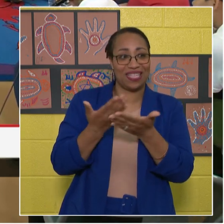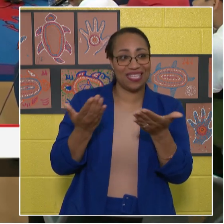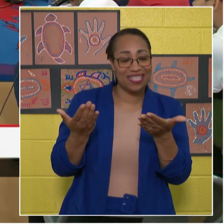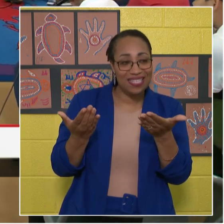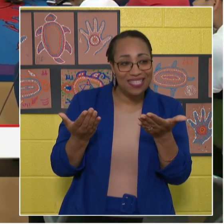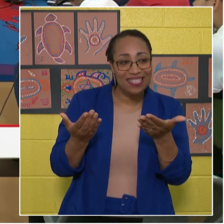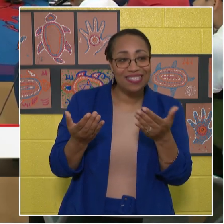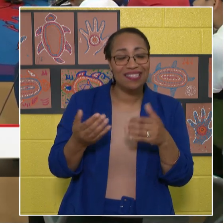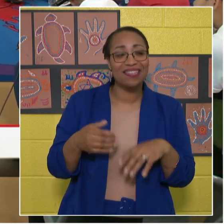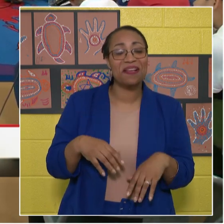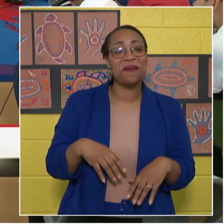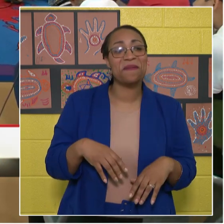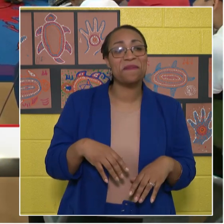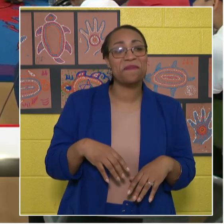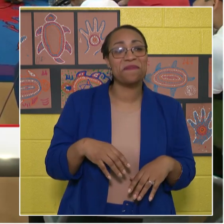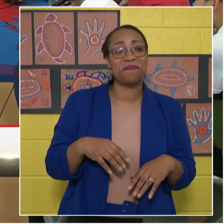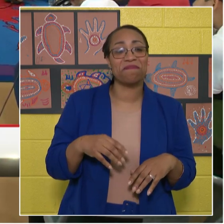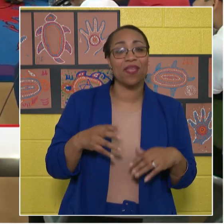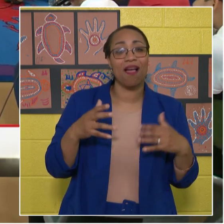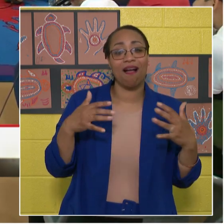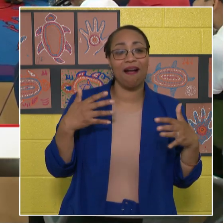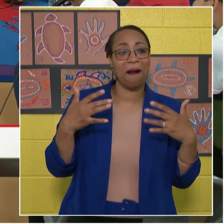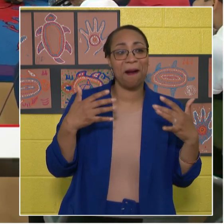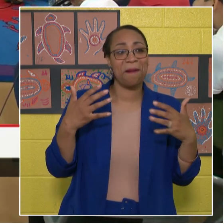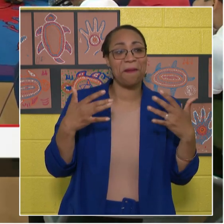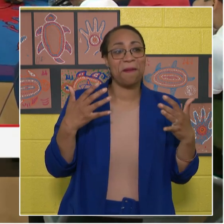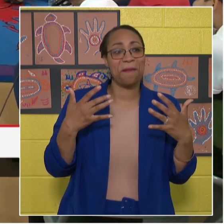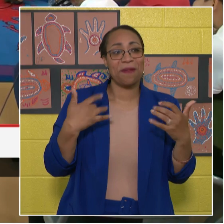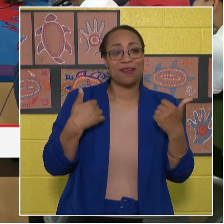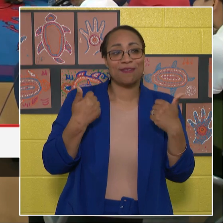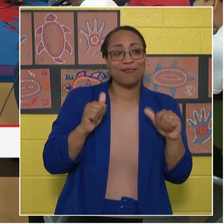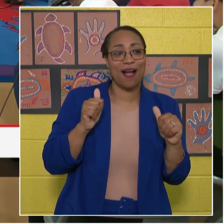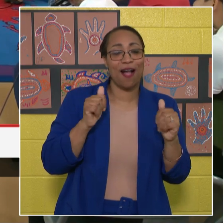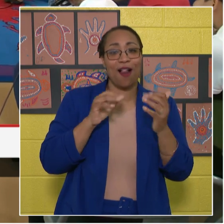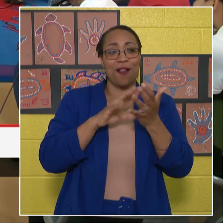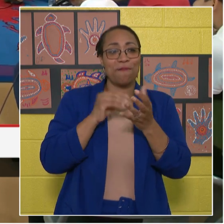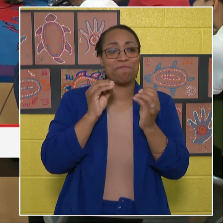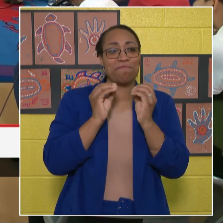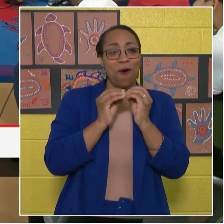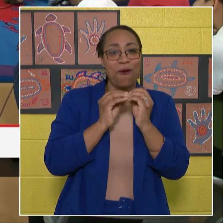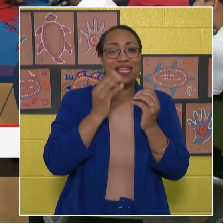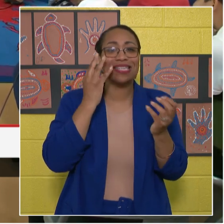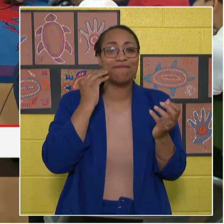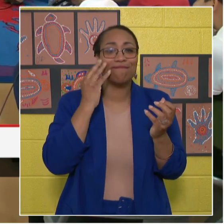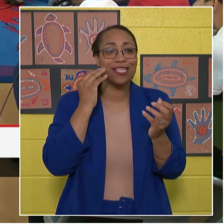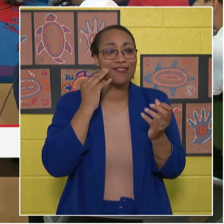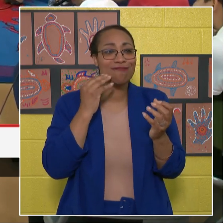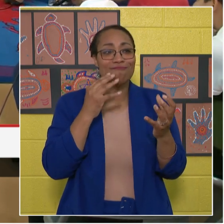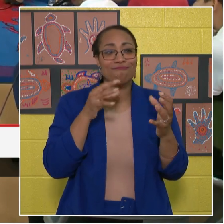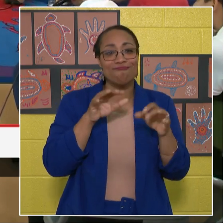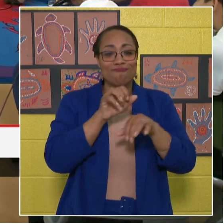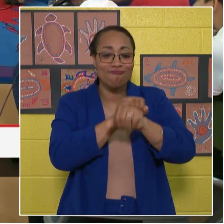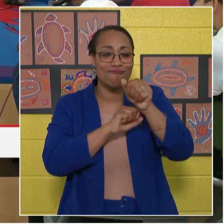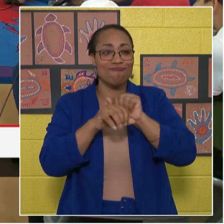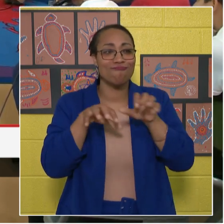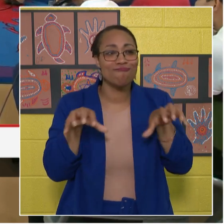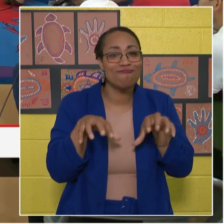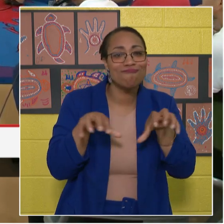stuffs and like trying to learn more experience in my life. And for